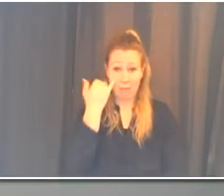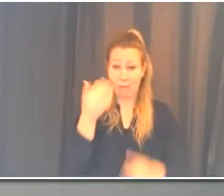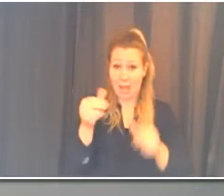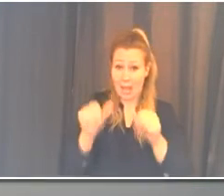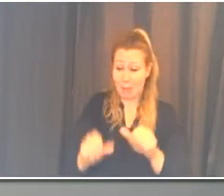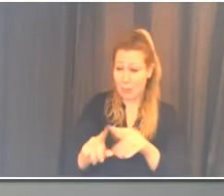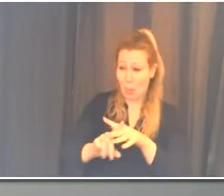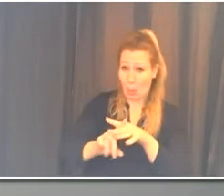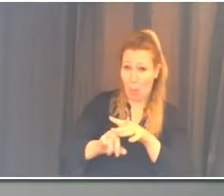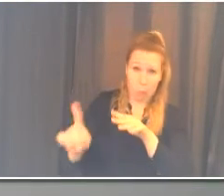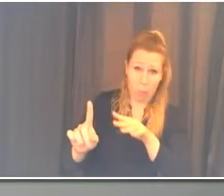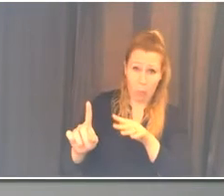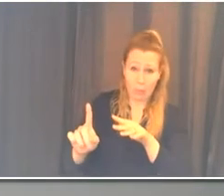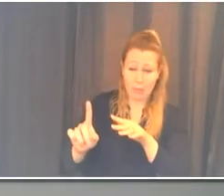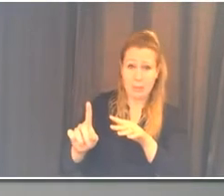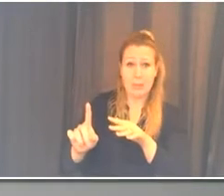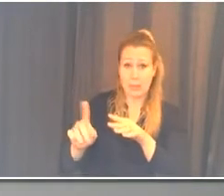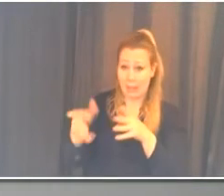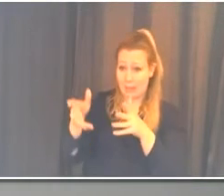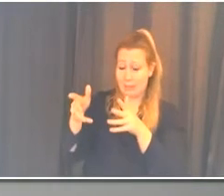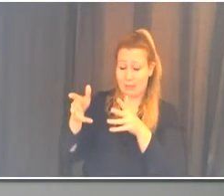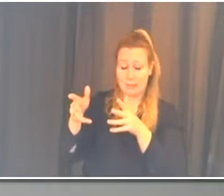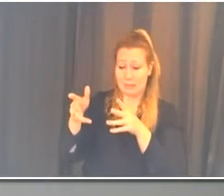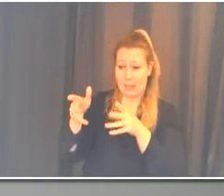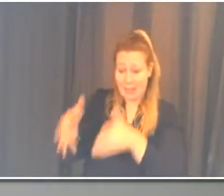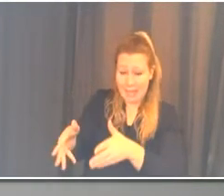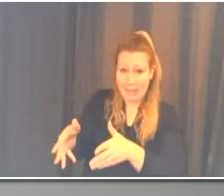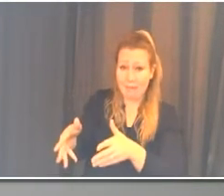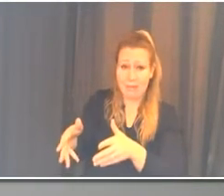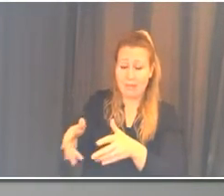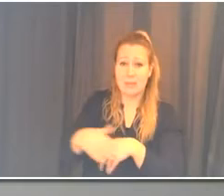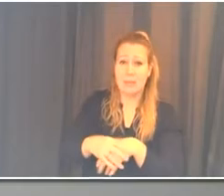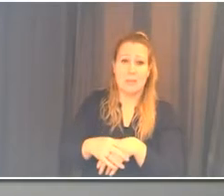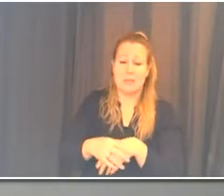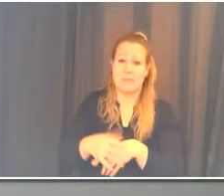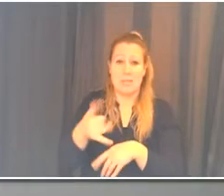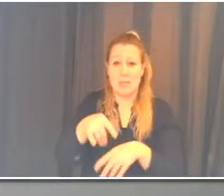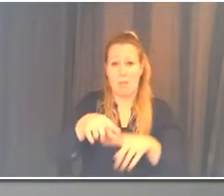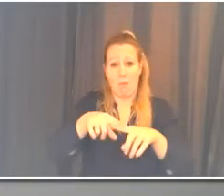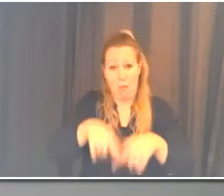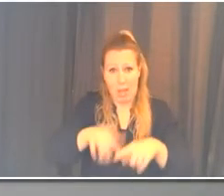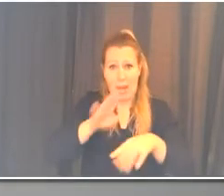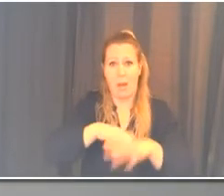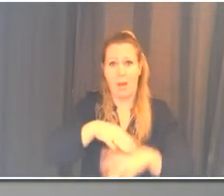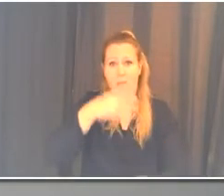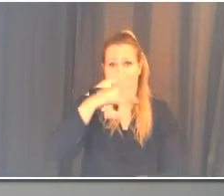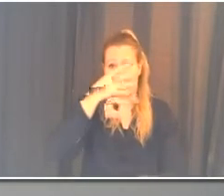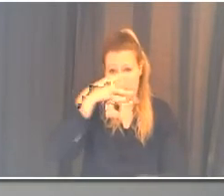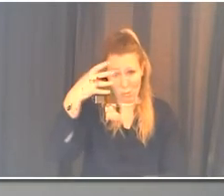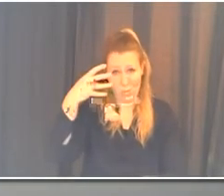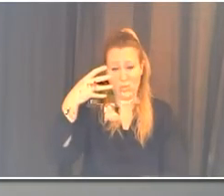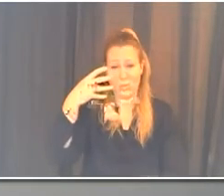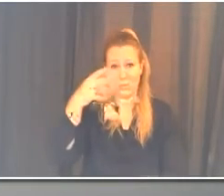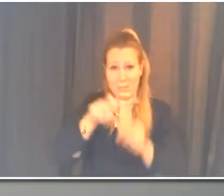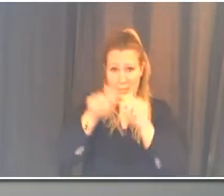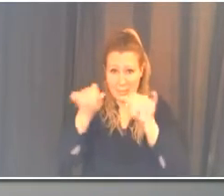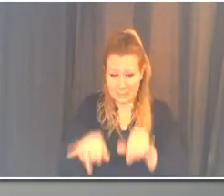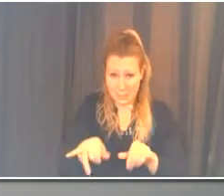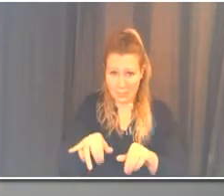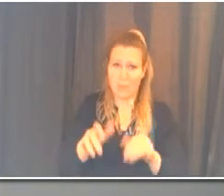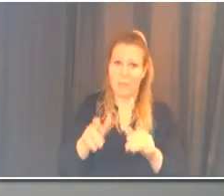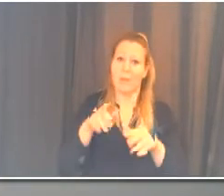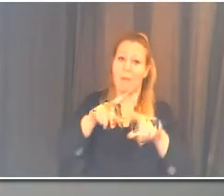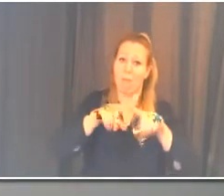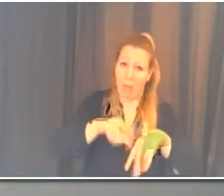the documentation to prove their eligibility for public assistance and so I would just strongly urge you know we are deeply